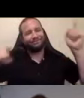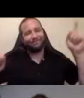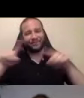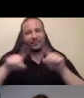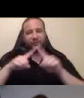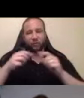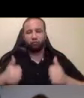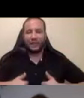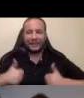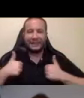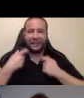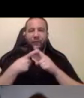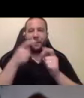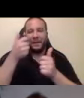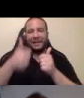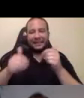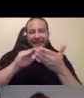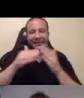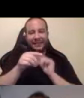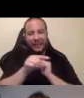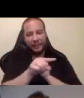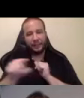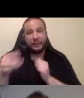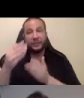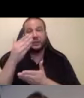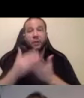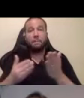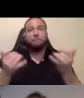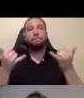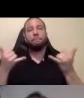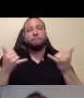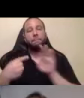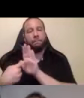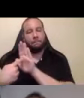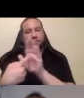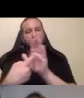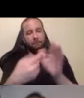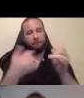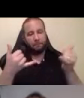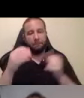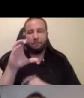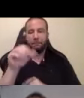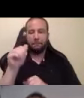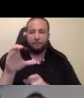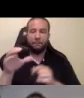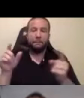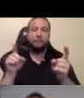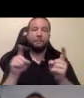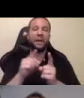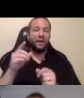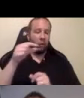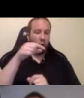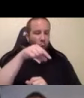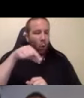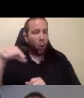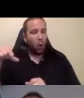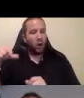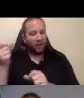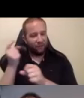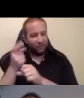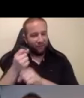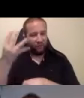from each municipality. Some of them are here tonight. And the CAC meets formally quarterly with collaboration in between,